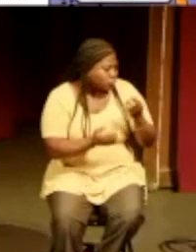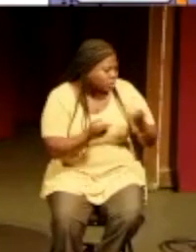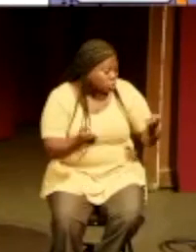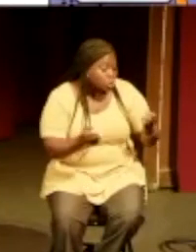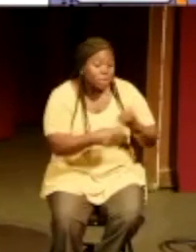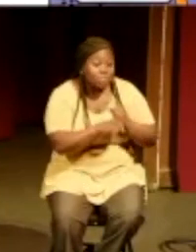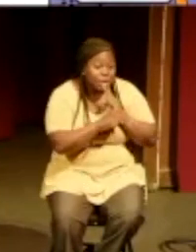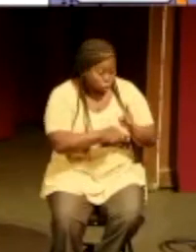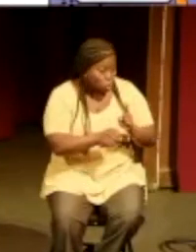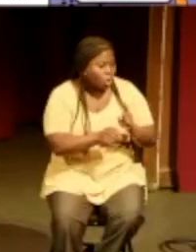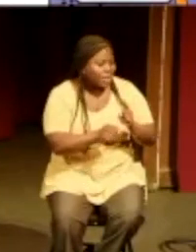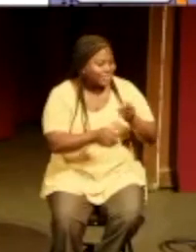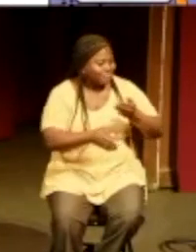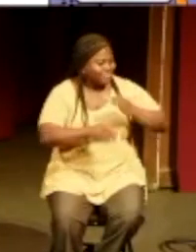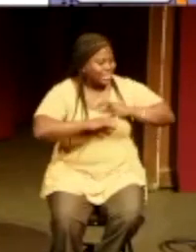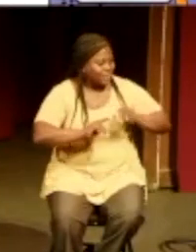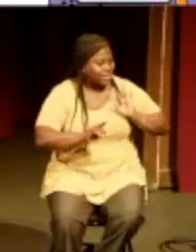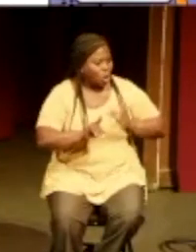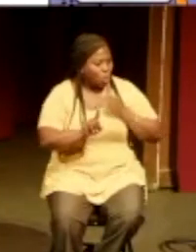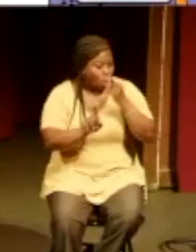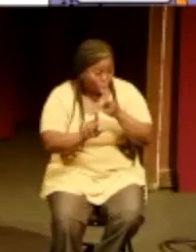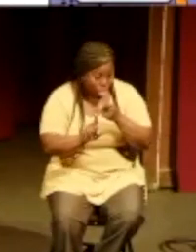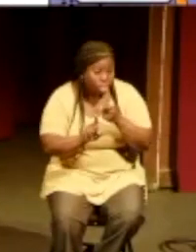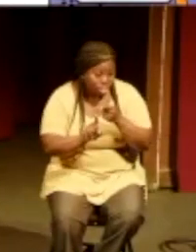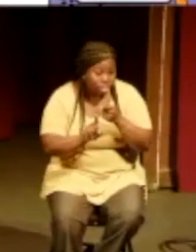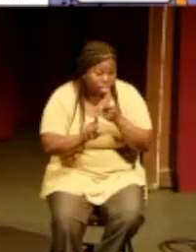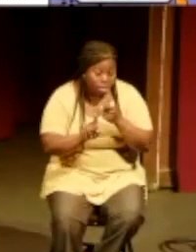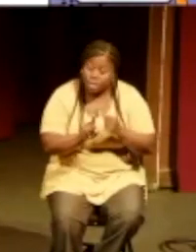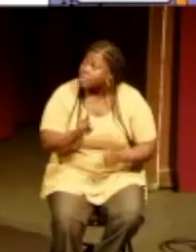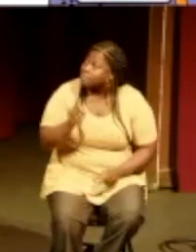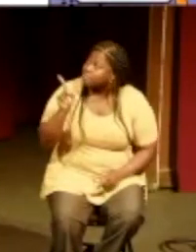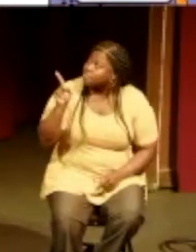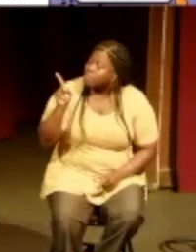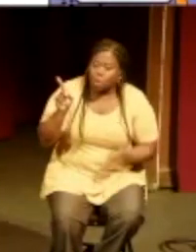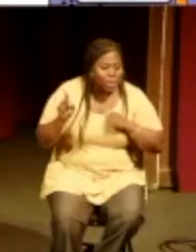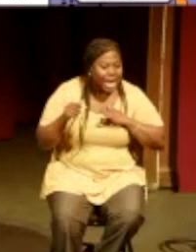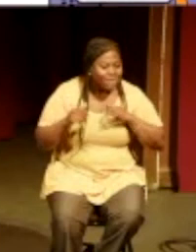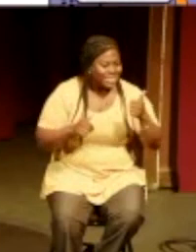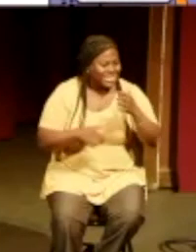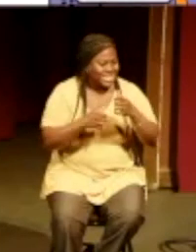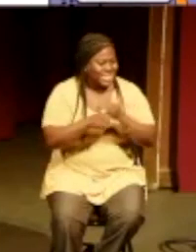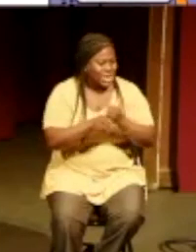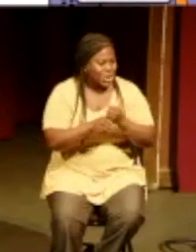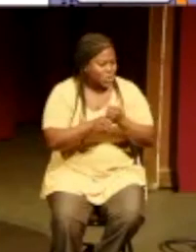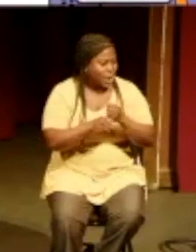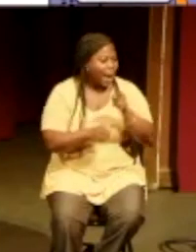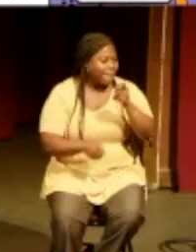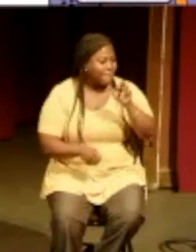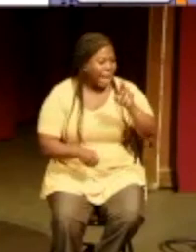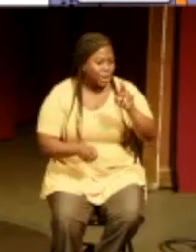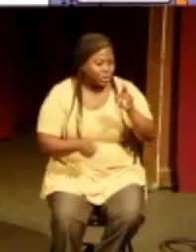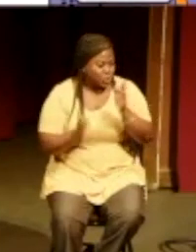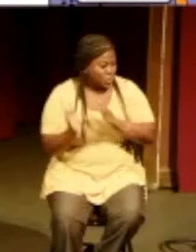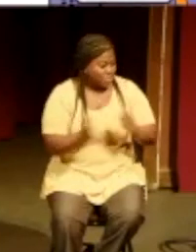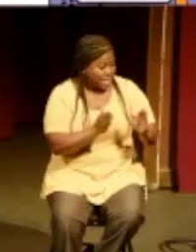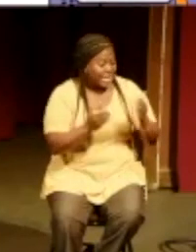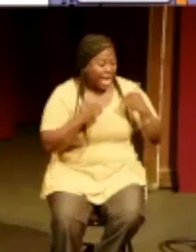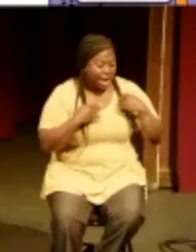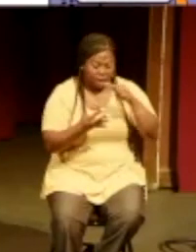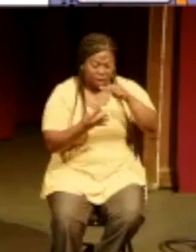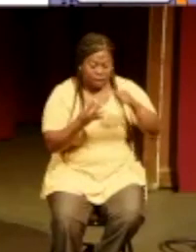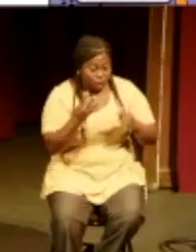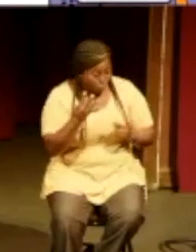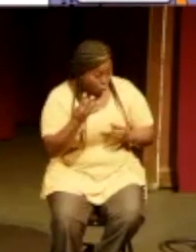do that because the mission is the basis for our 10-year master plan. That master plan has four broad goal areas.